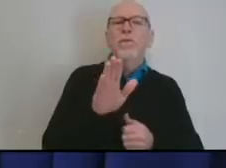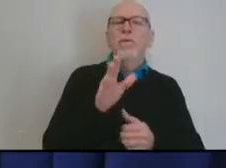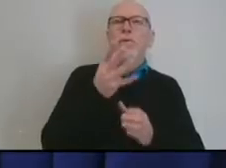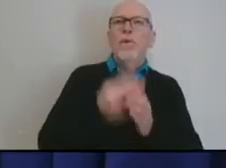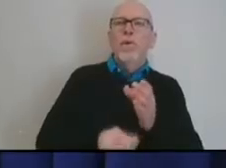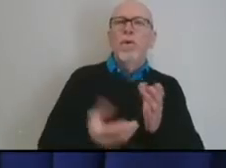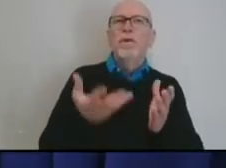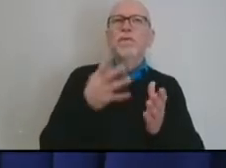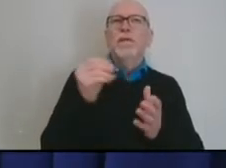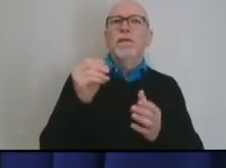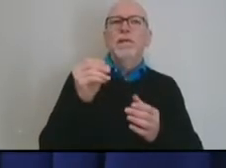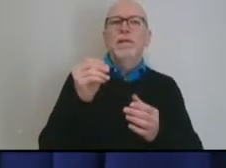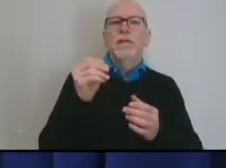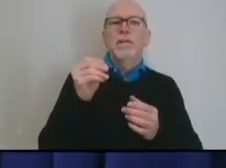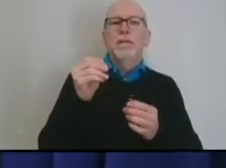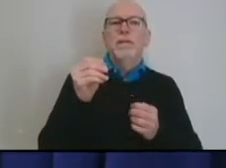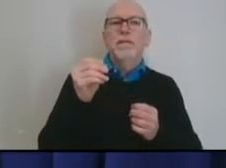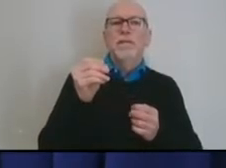and for